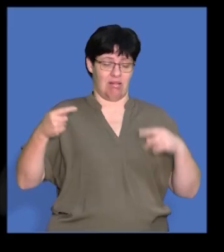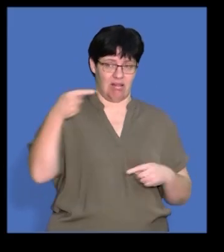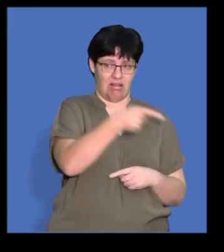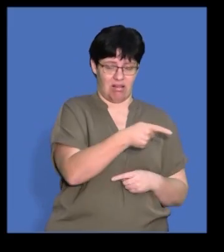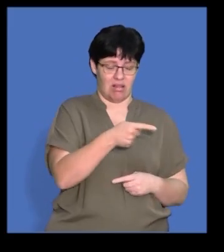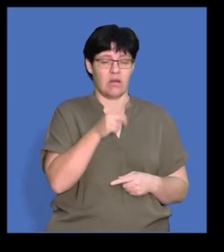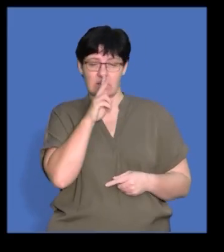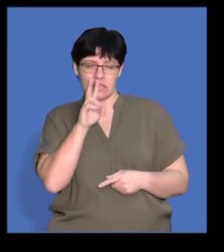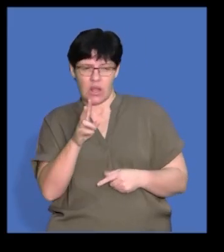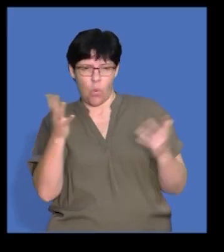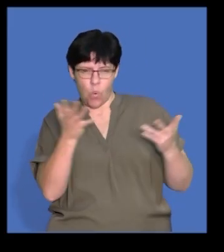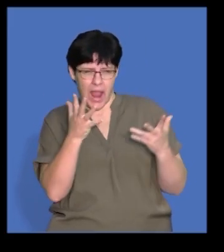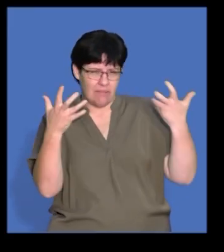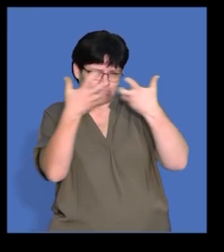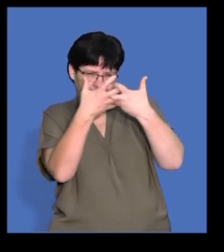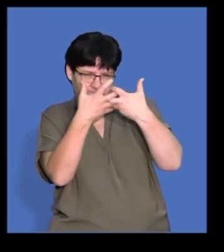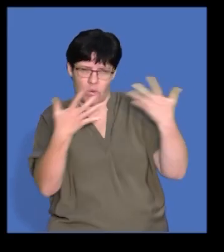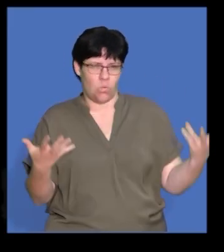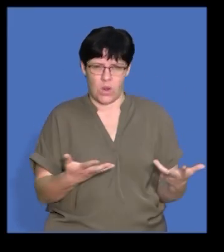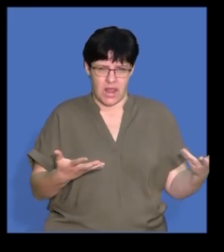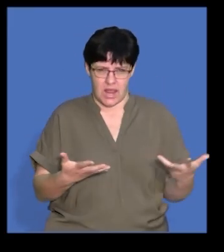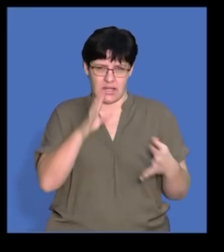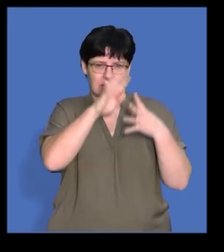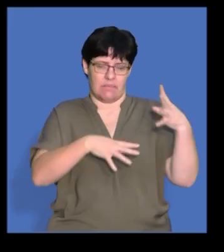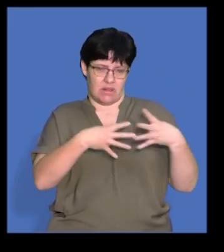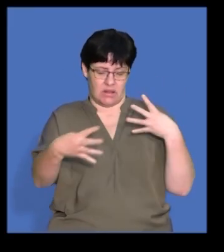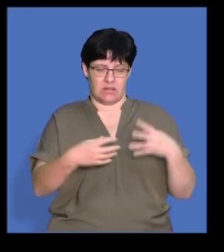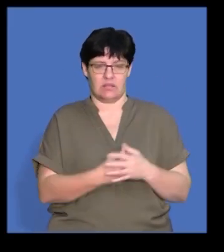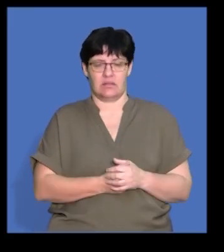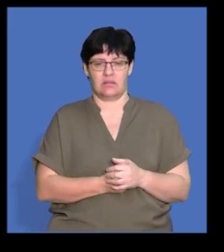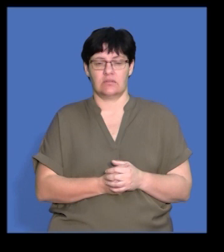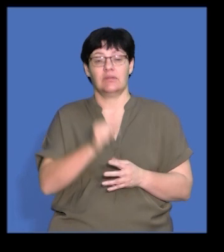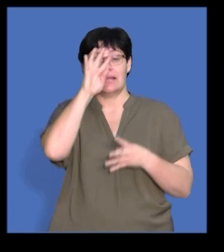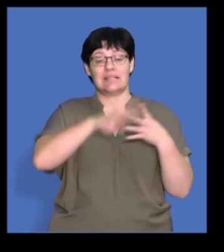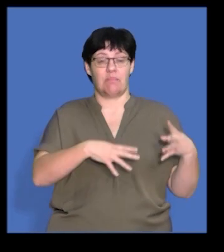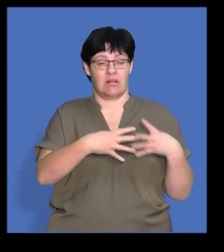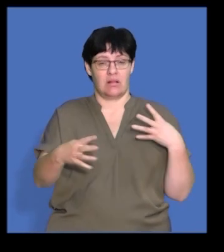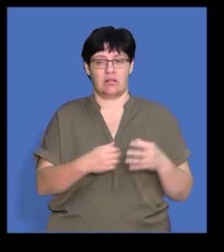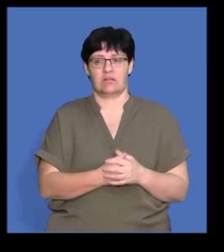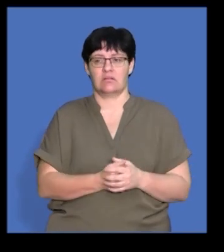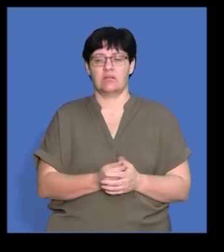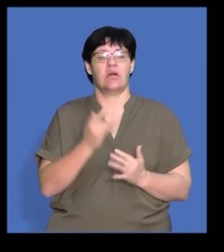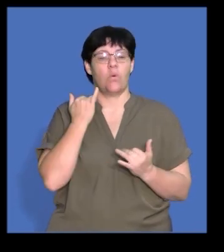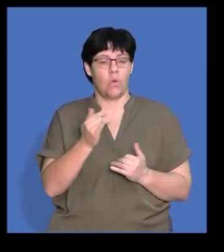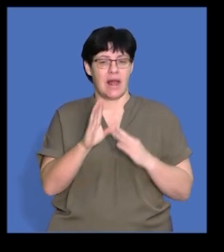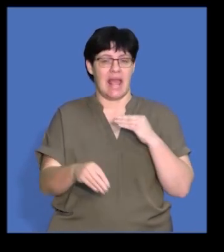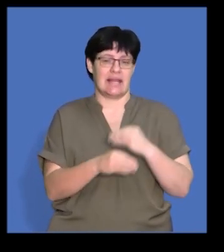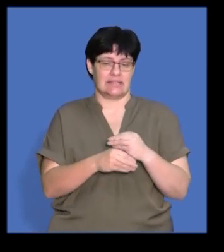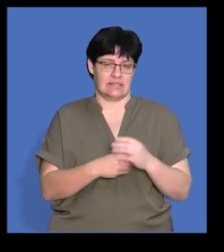and we're going to see where does he fit into the tax table. So on this table, I'm actually going to